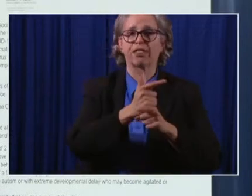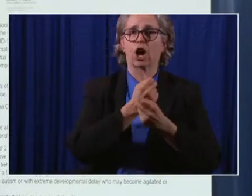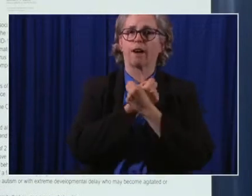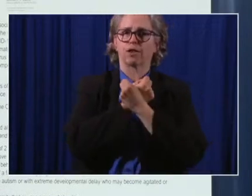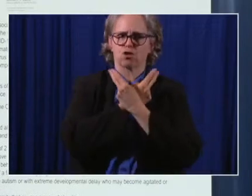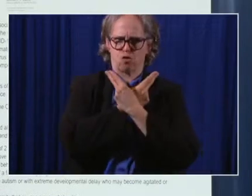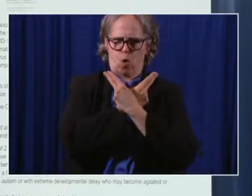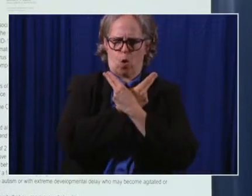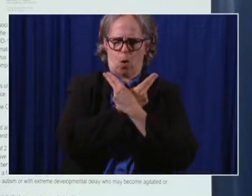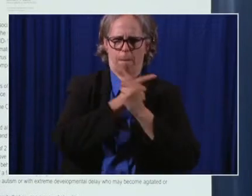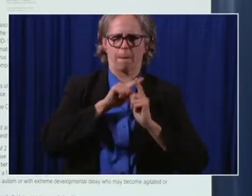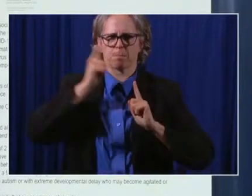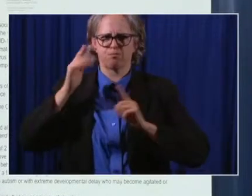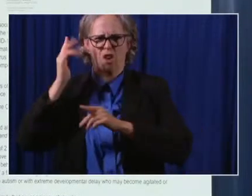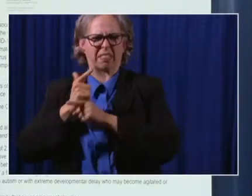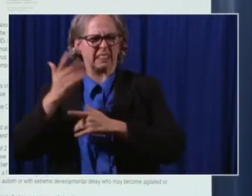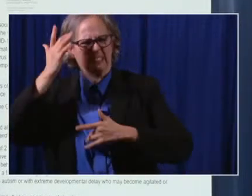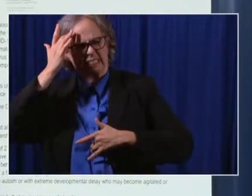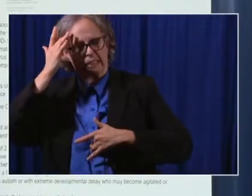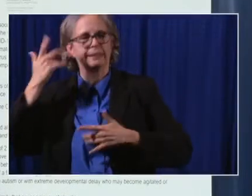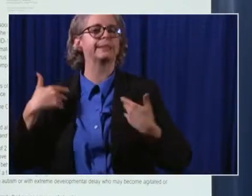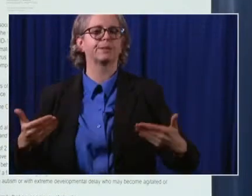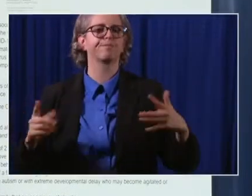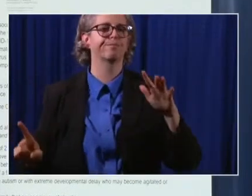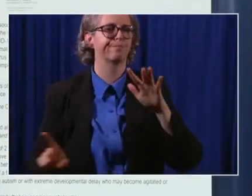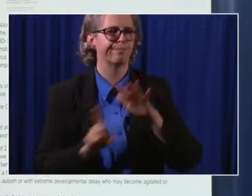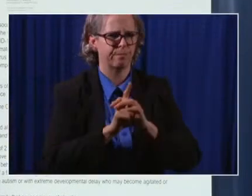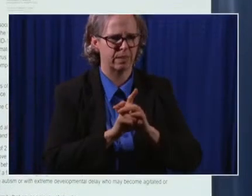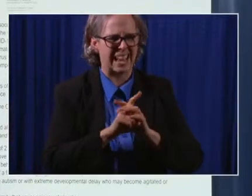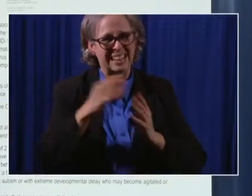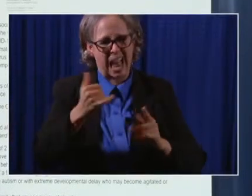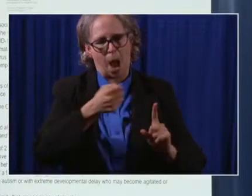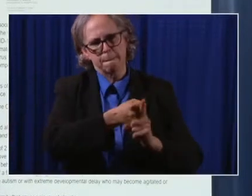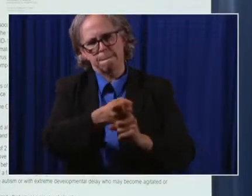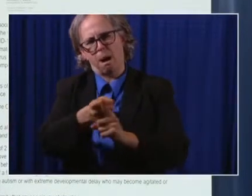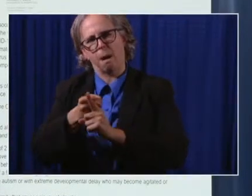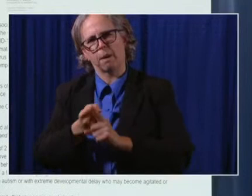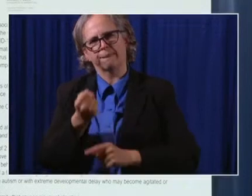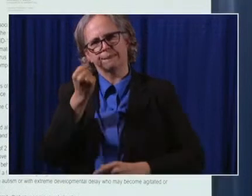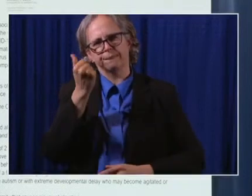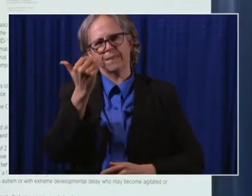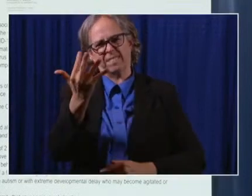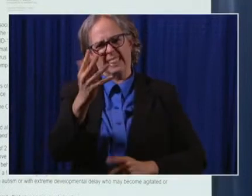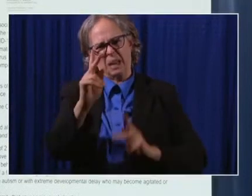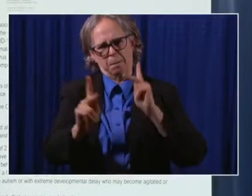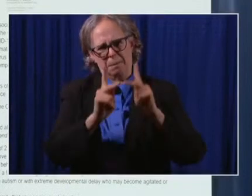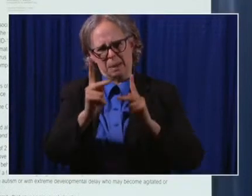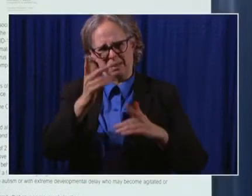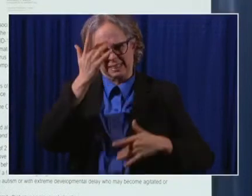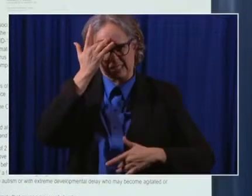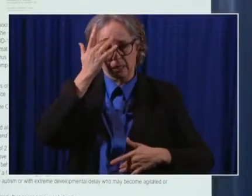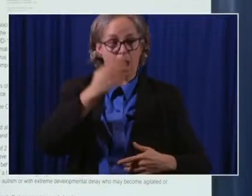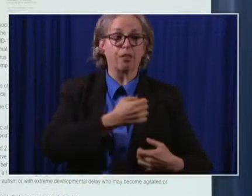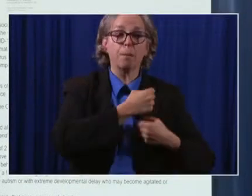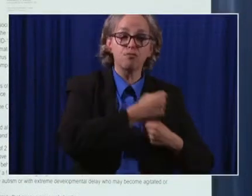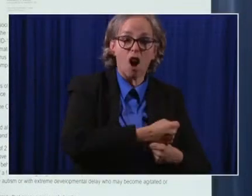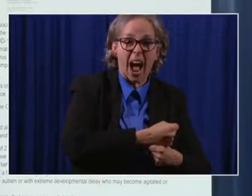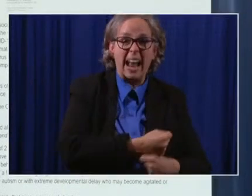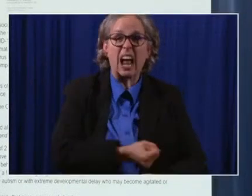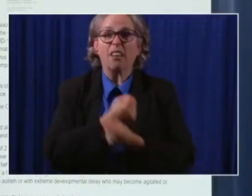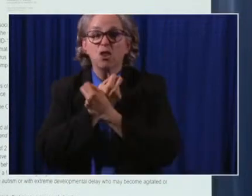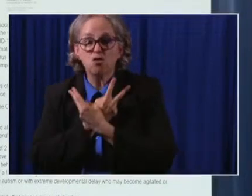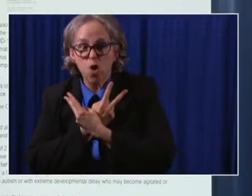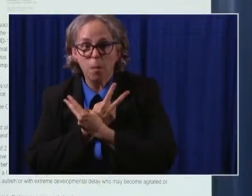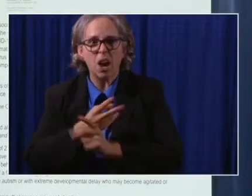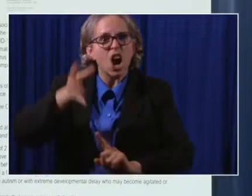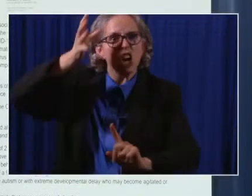15 people are sick, including the bride, the groom, and the grandfather. The local health department is still investigating, but other family members also have gotten